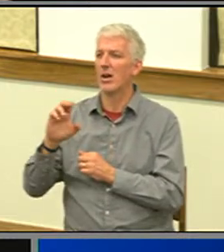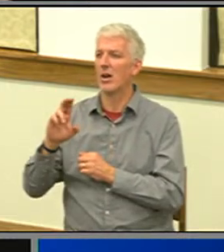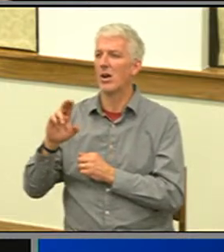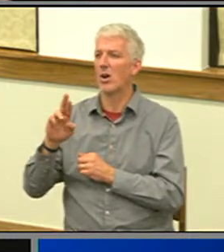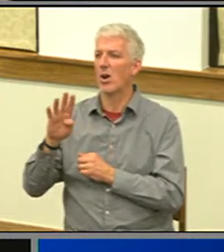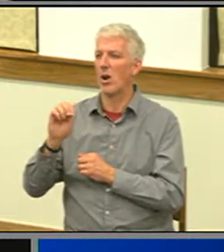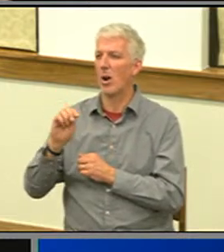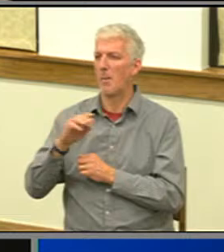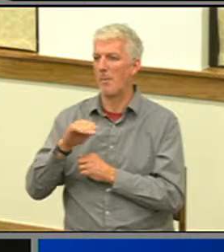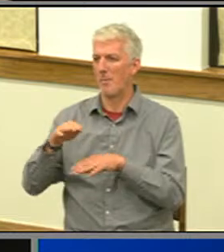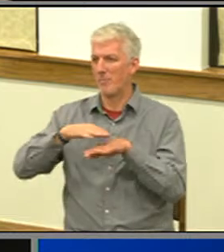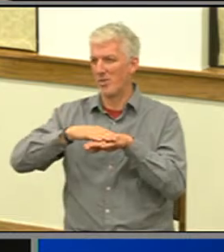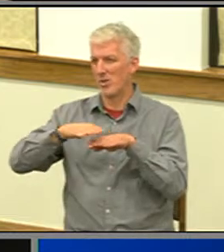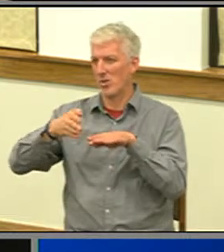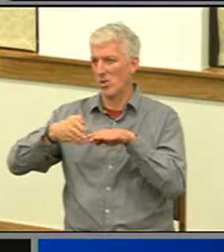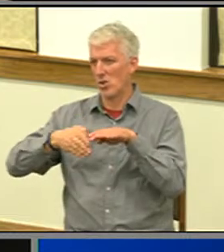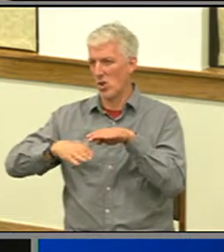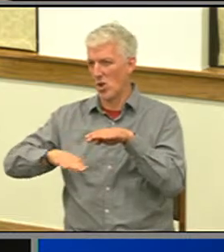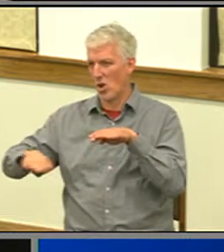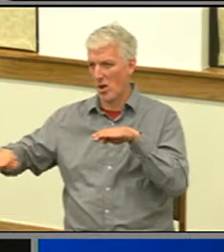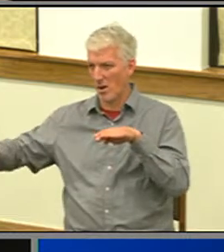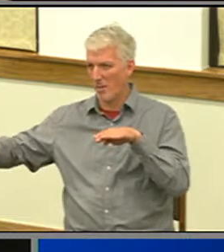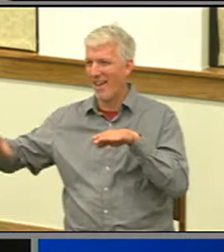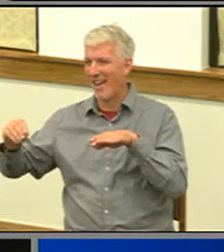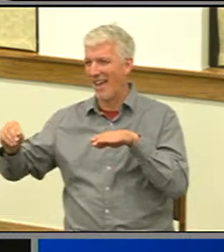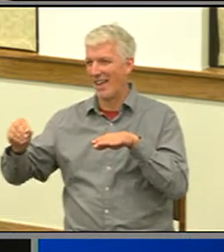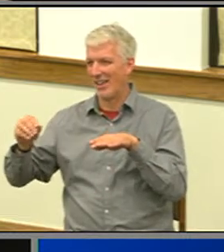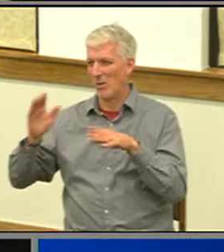standard for roadways to have